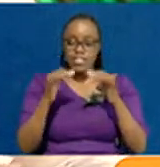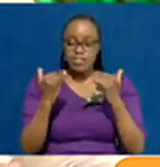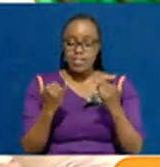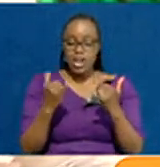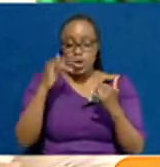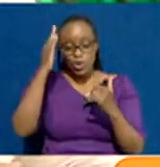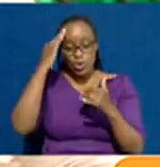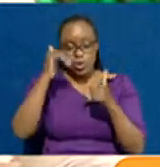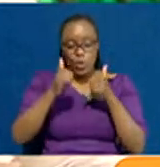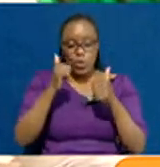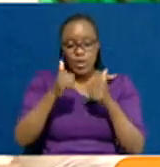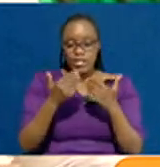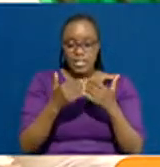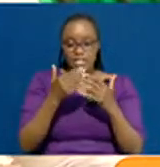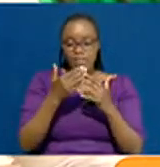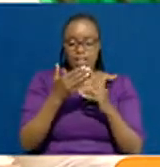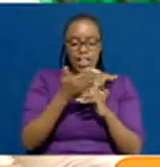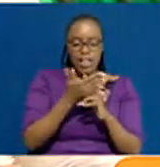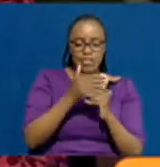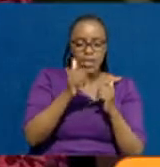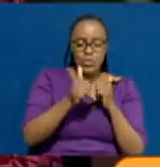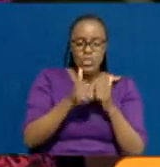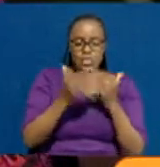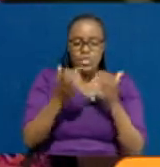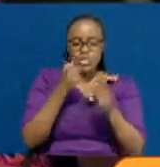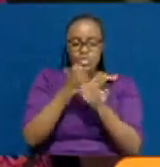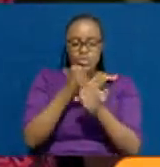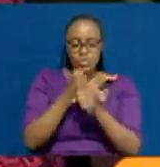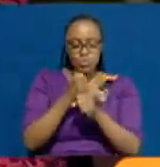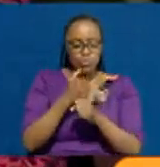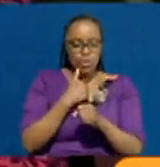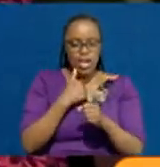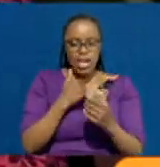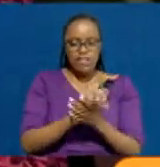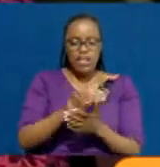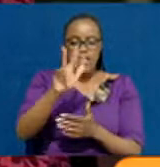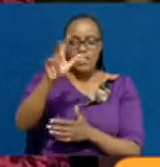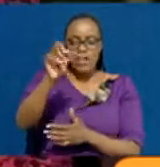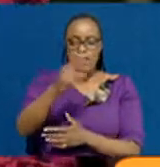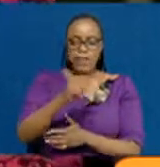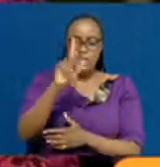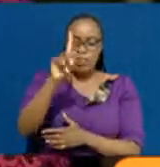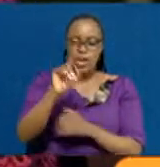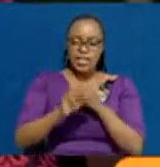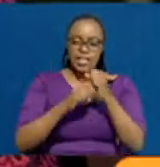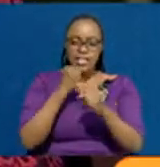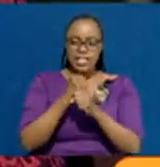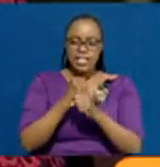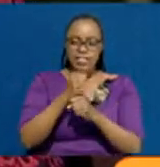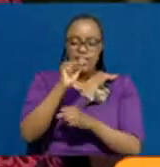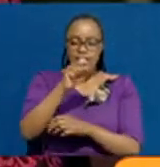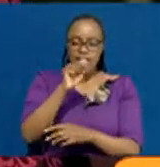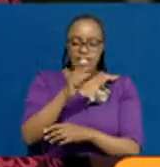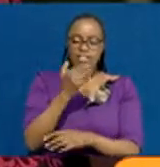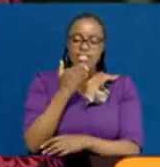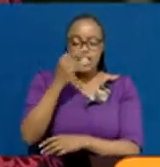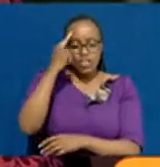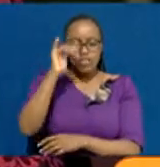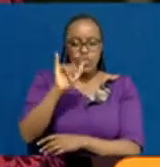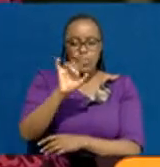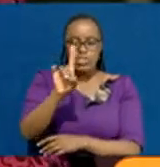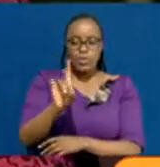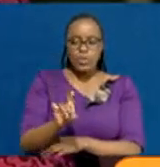at what intervals should someone get a booster? Is it now monthly? Is it 3 months? Is it 1 year? Yeah, so thank you for those